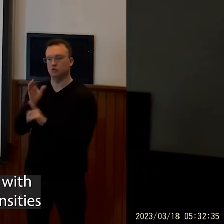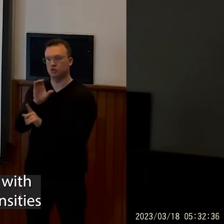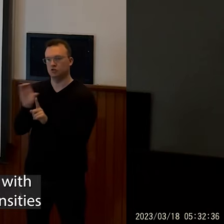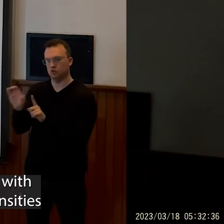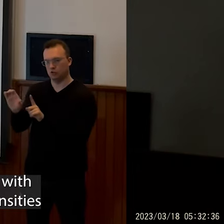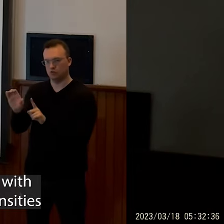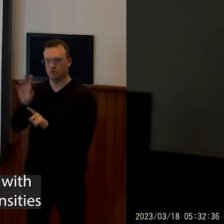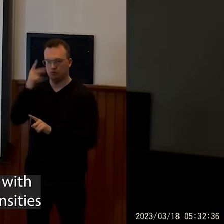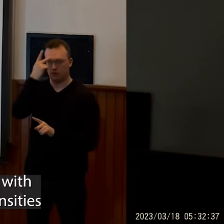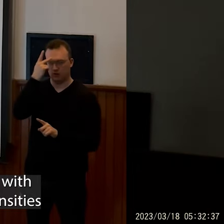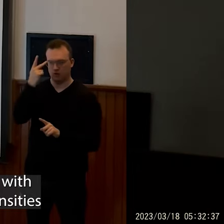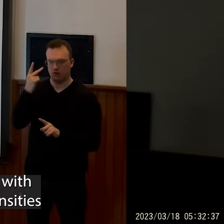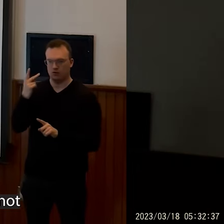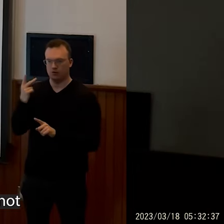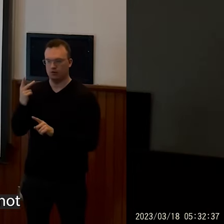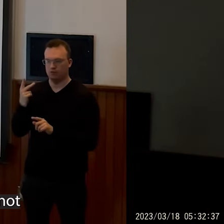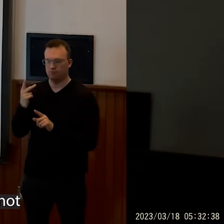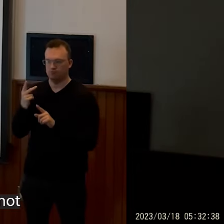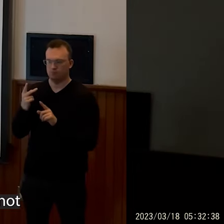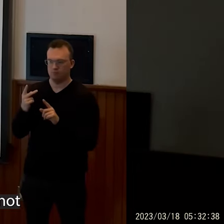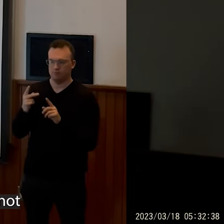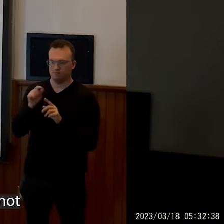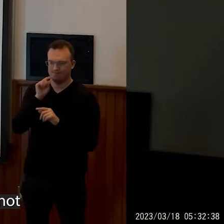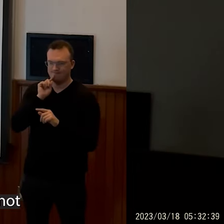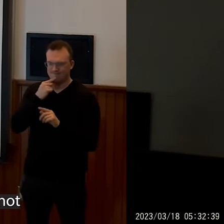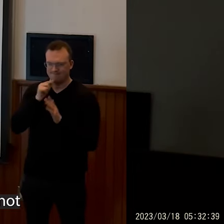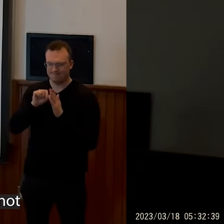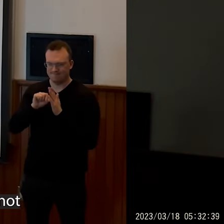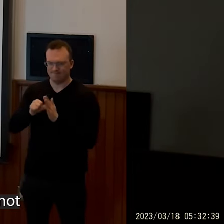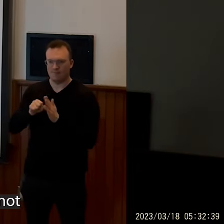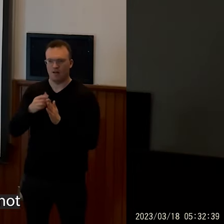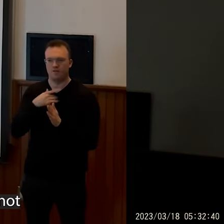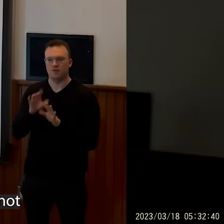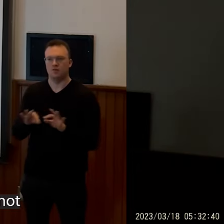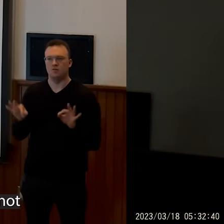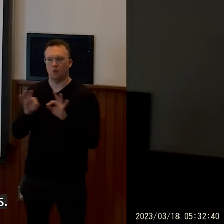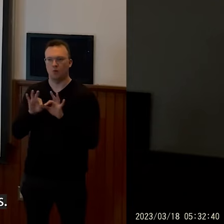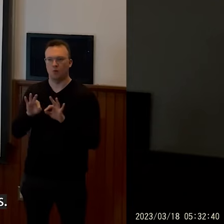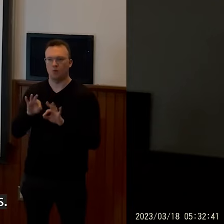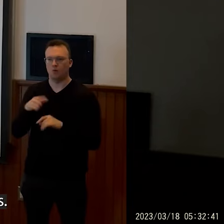and political intensities. I think